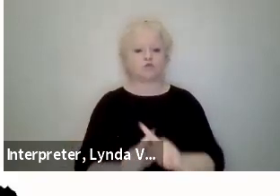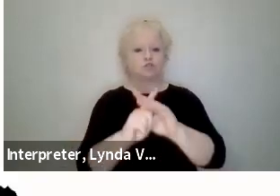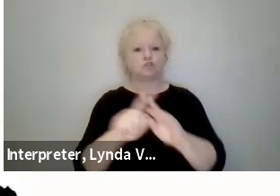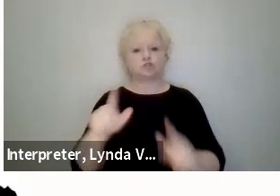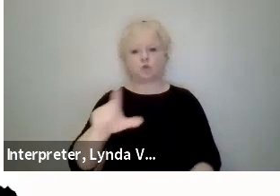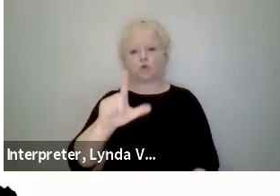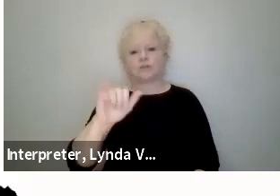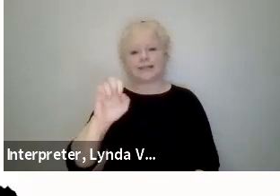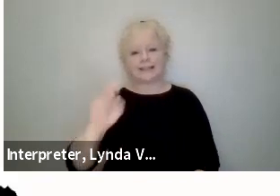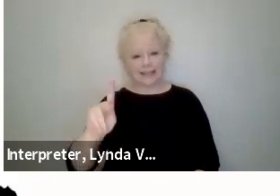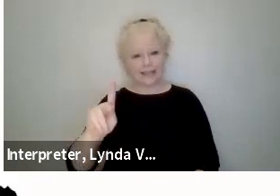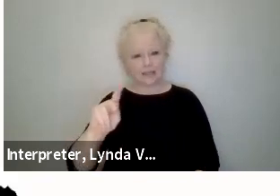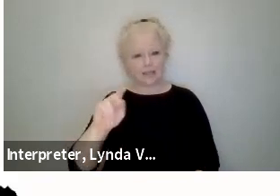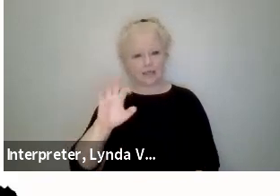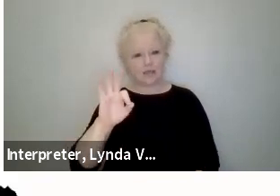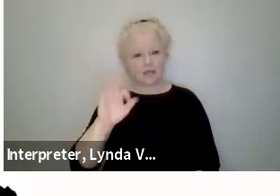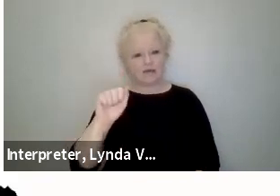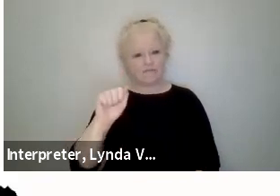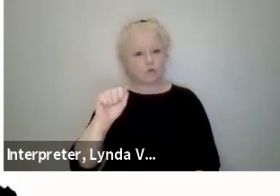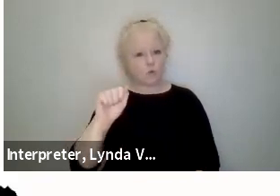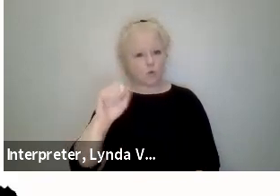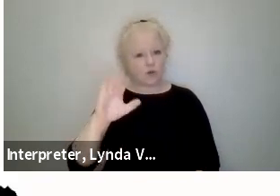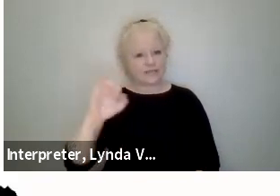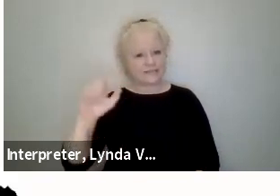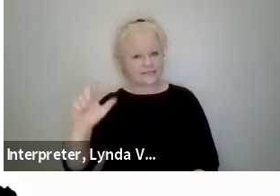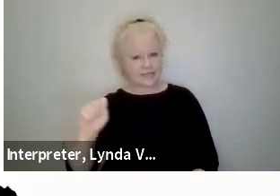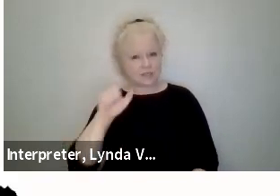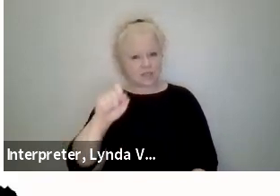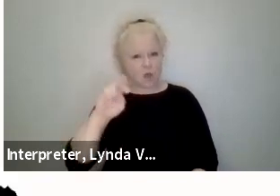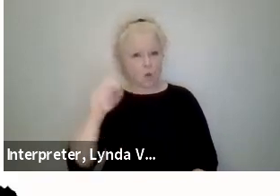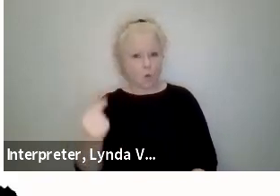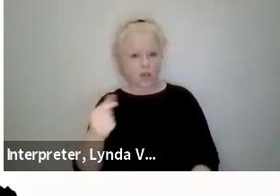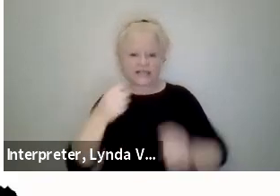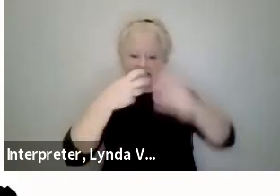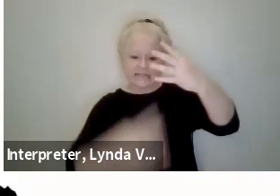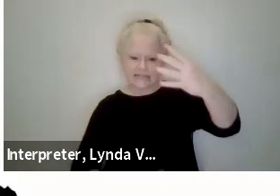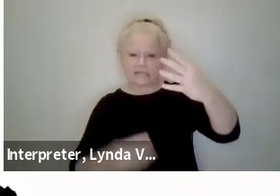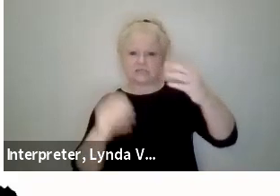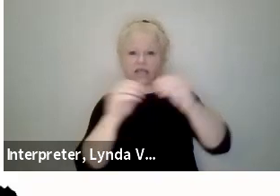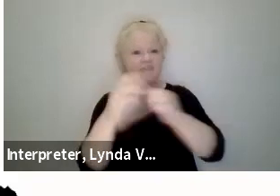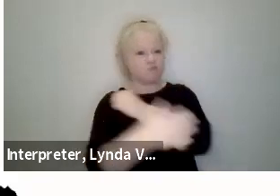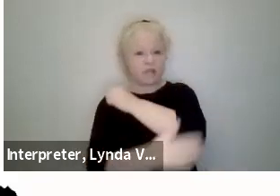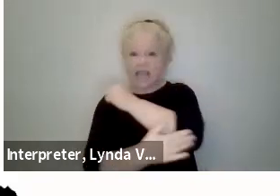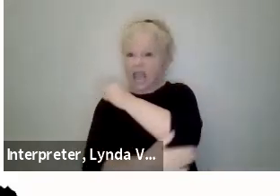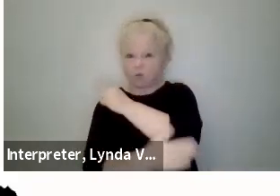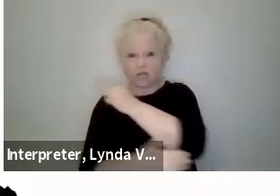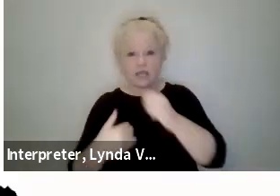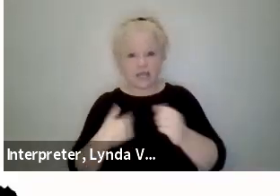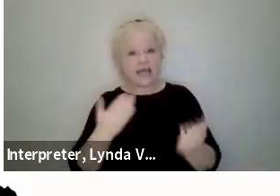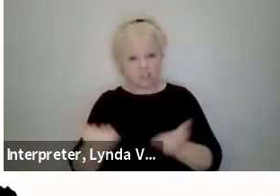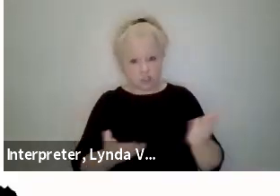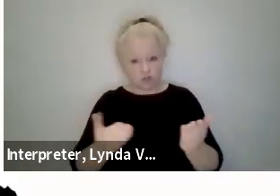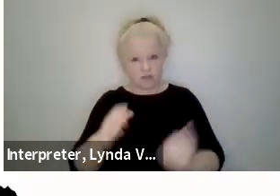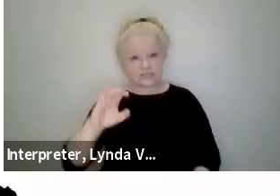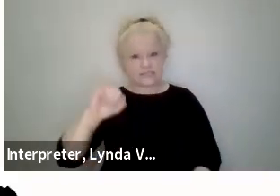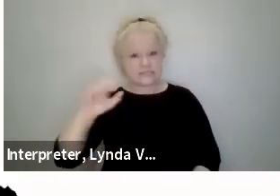little bit later, is floridacils.org, and that lists all of our centers for independent living. Every county in the state of Florida is served